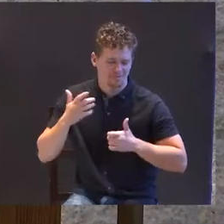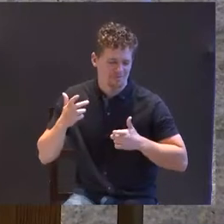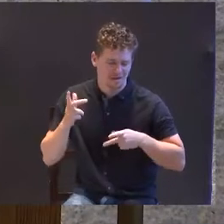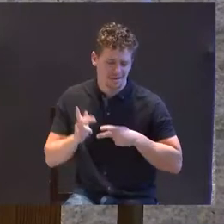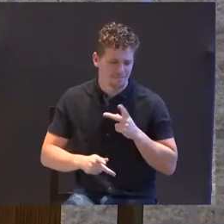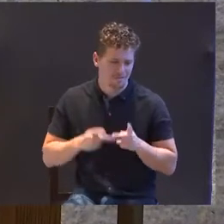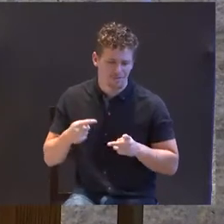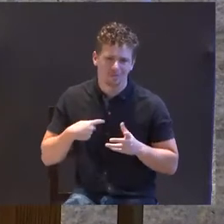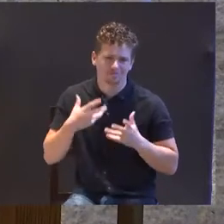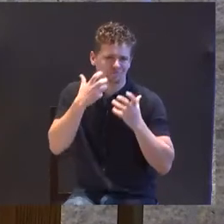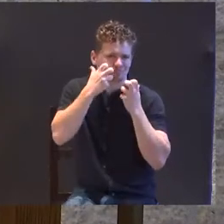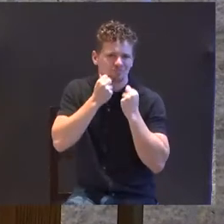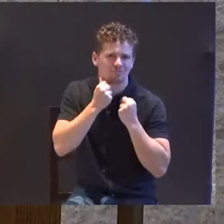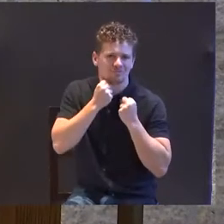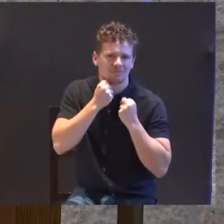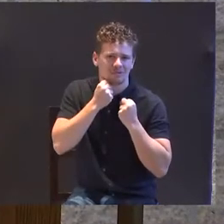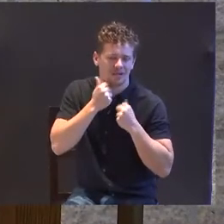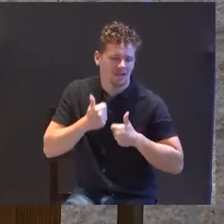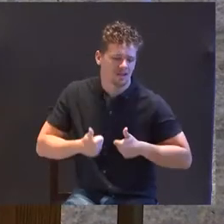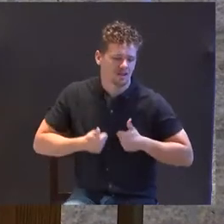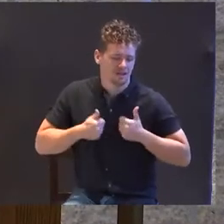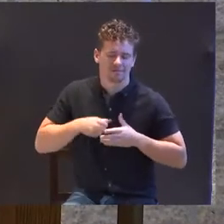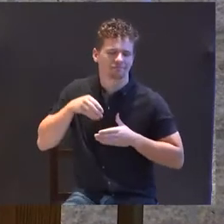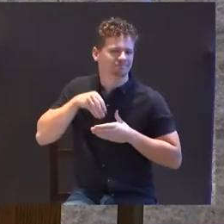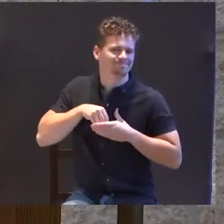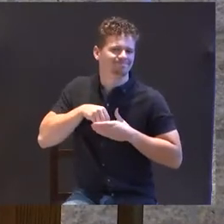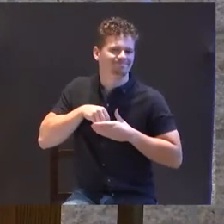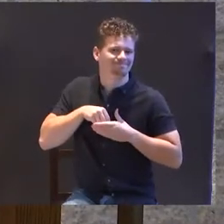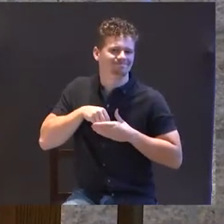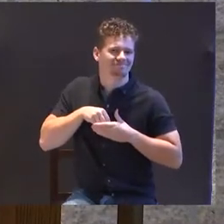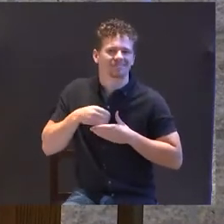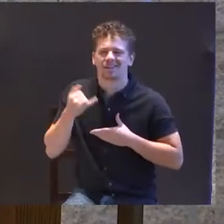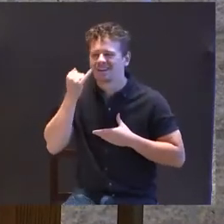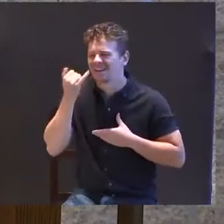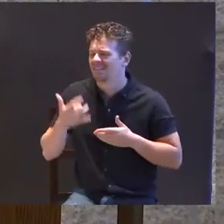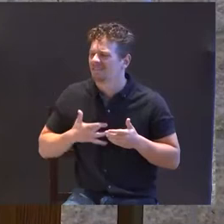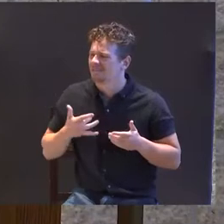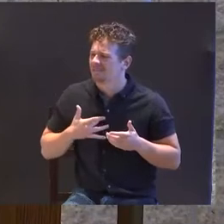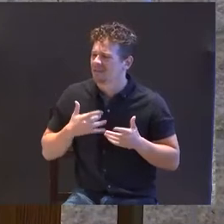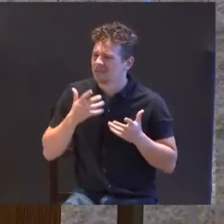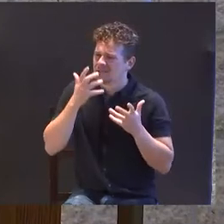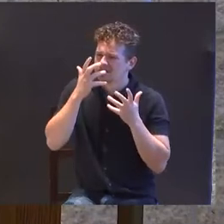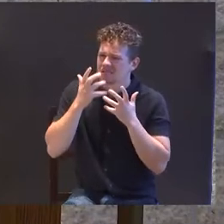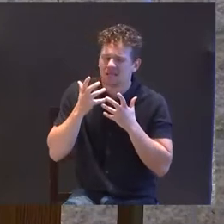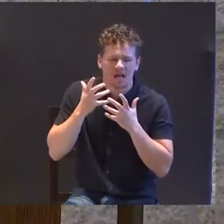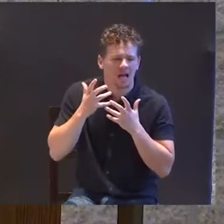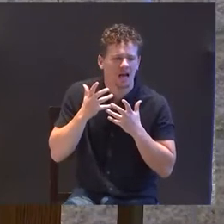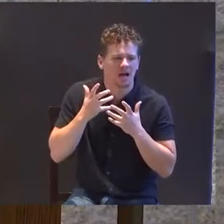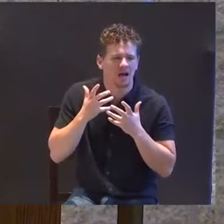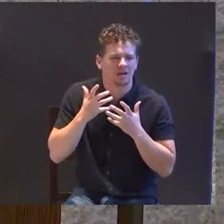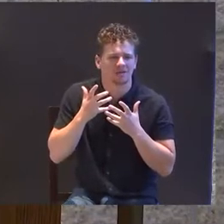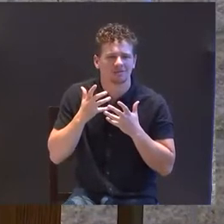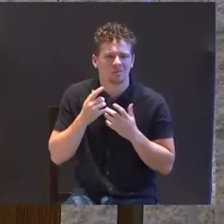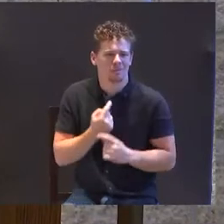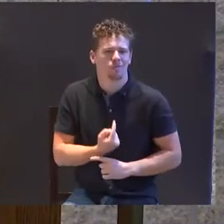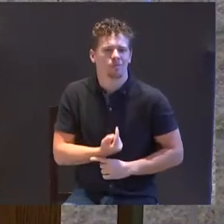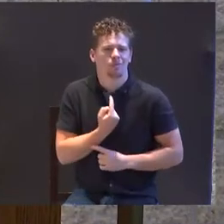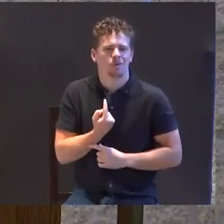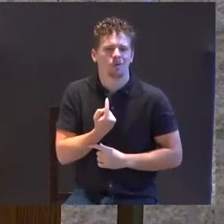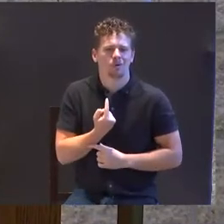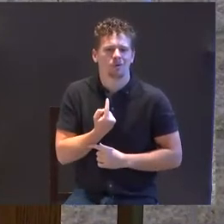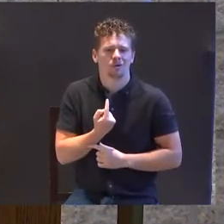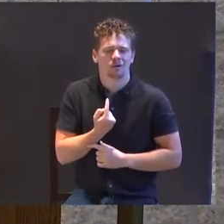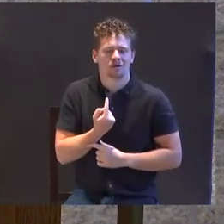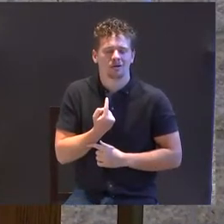alive in my heart. If I feel sad or lonely for those I miss, I pause to recall